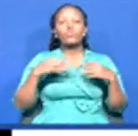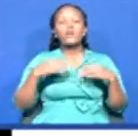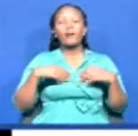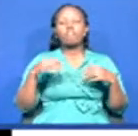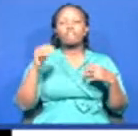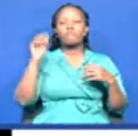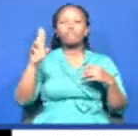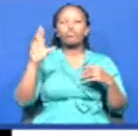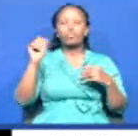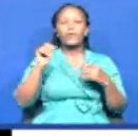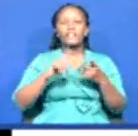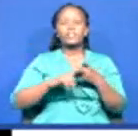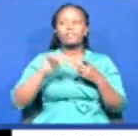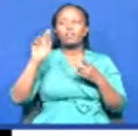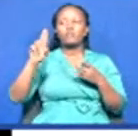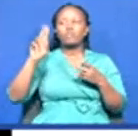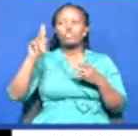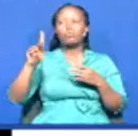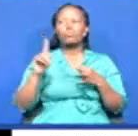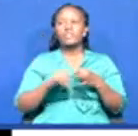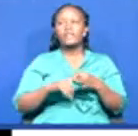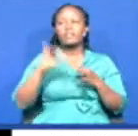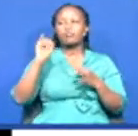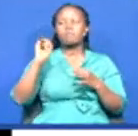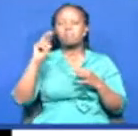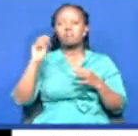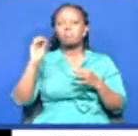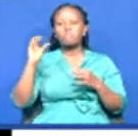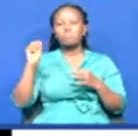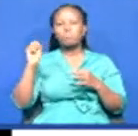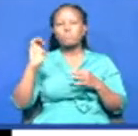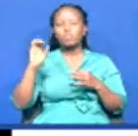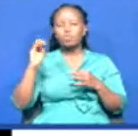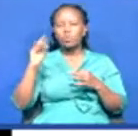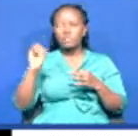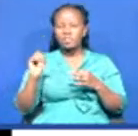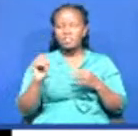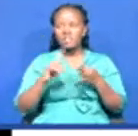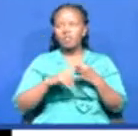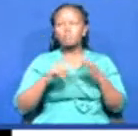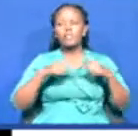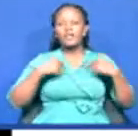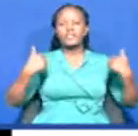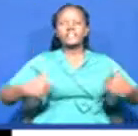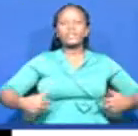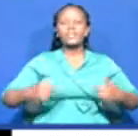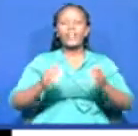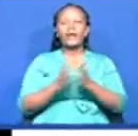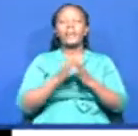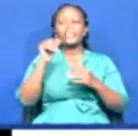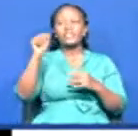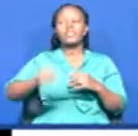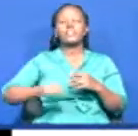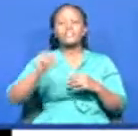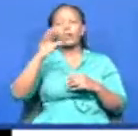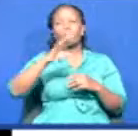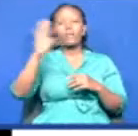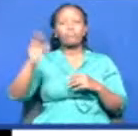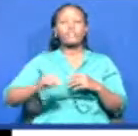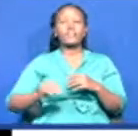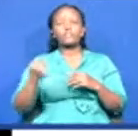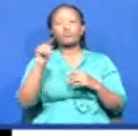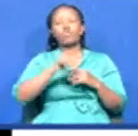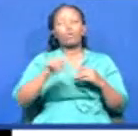UK, Indonesia, China, and South Africa. So we are joining a